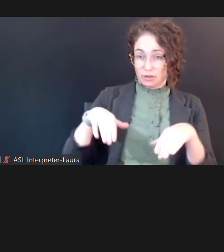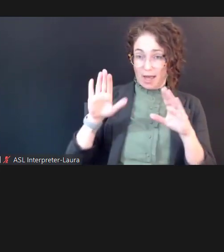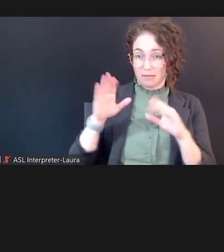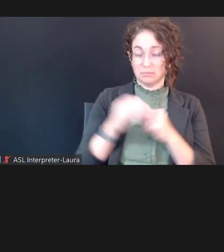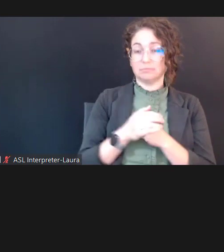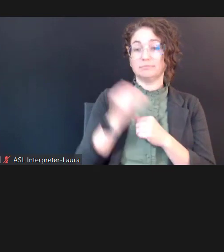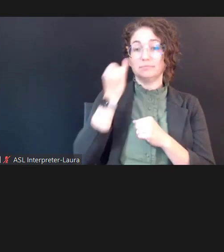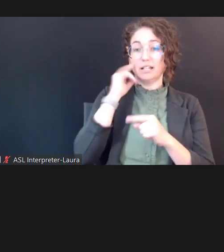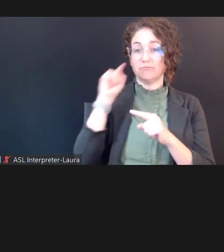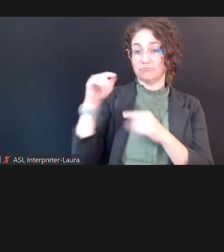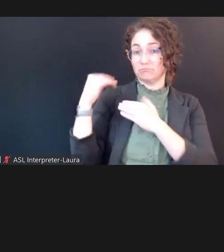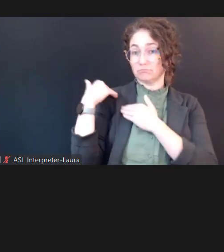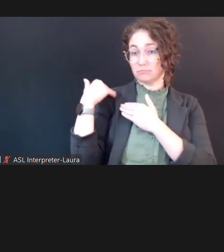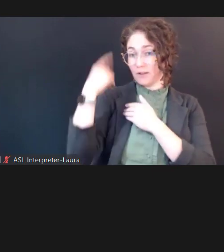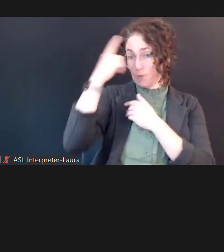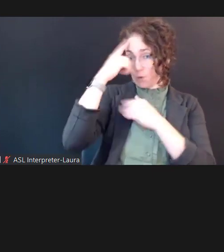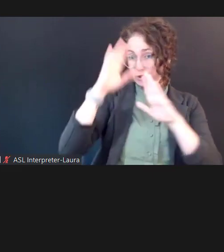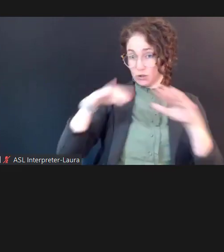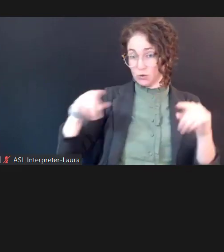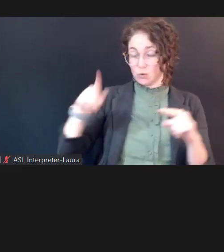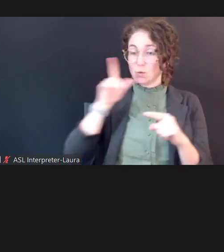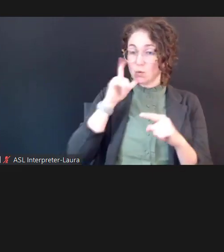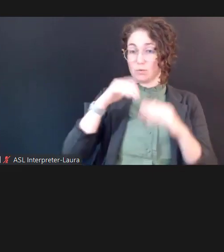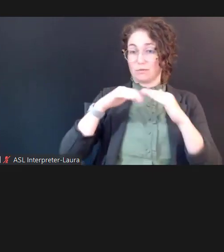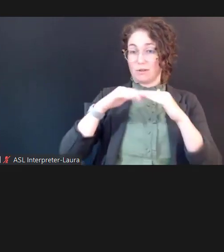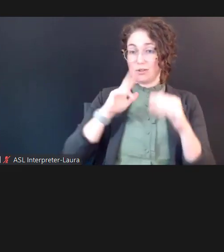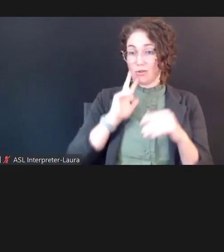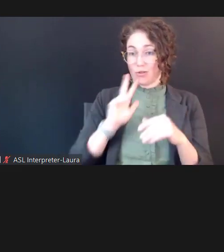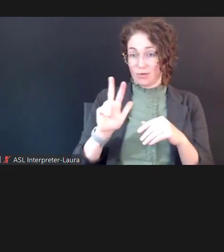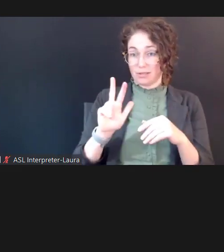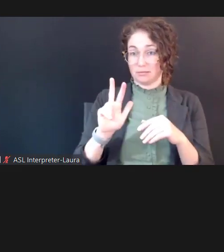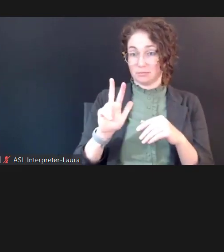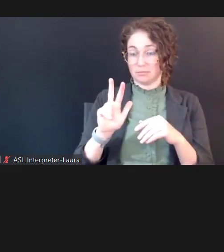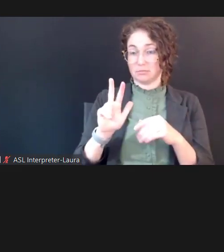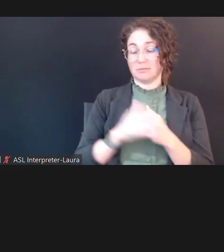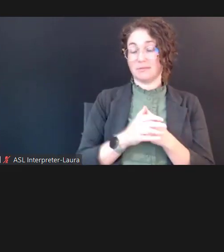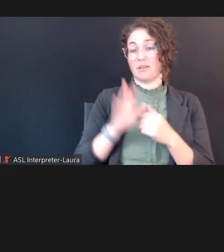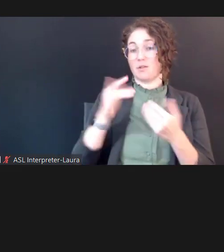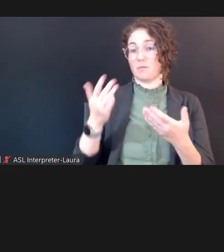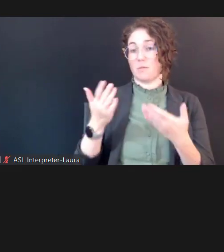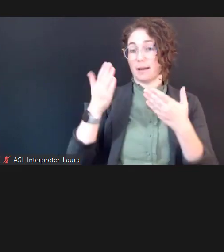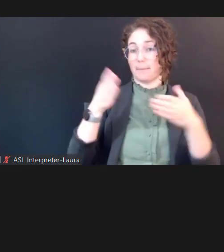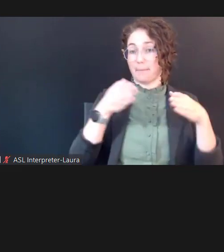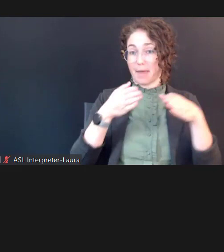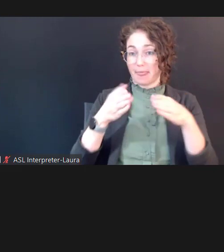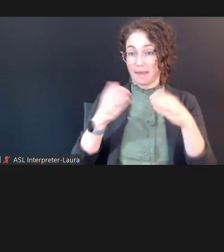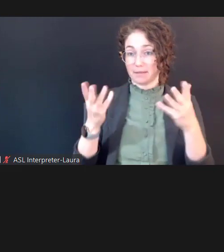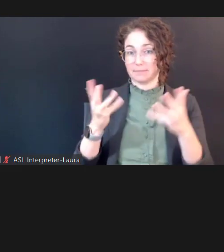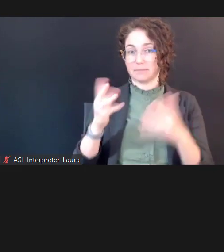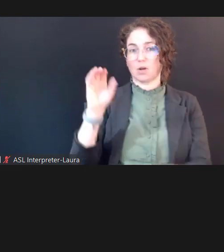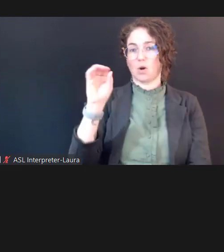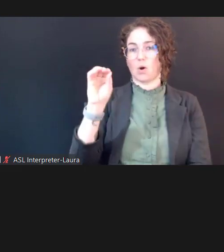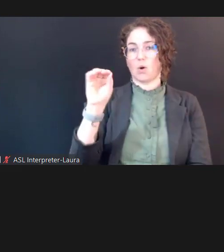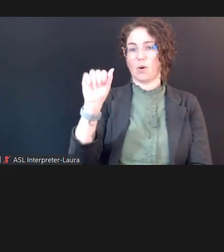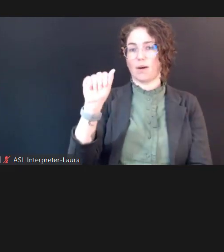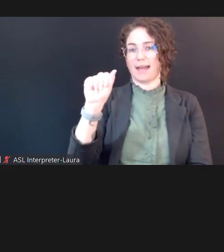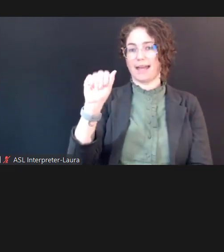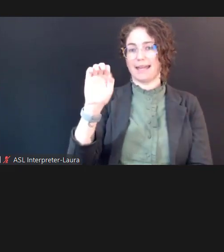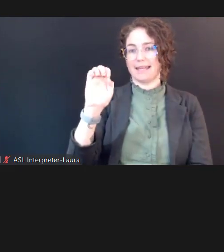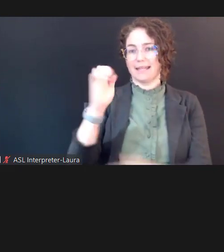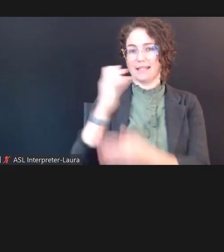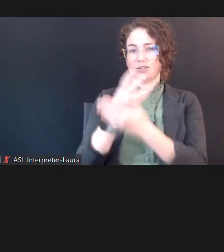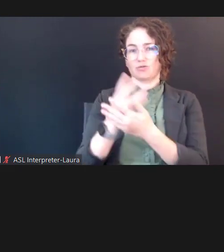you're responsible for children who are under 3 years of age, the recommended method is OAE screening,